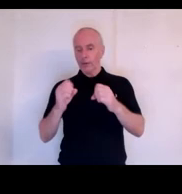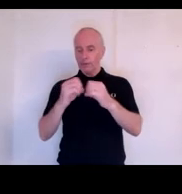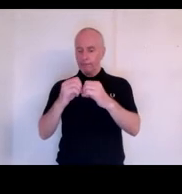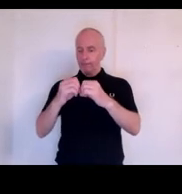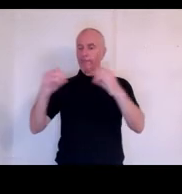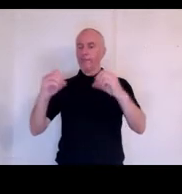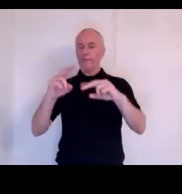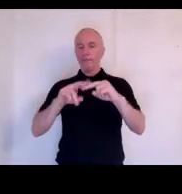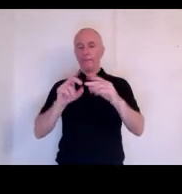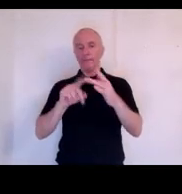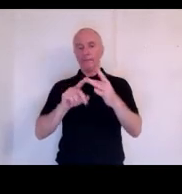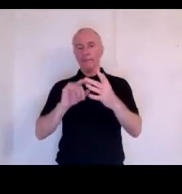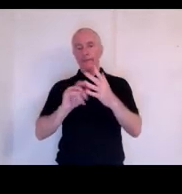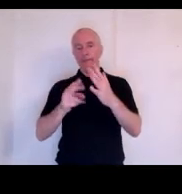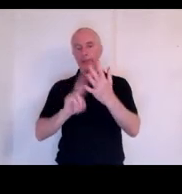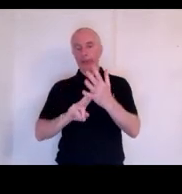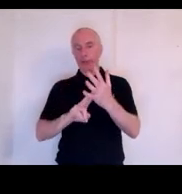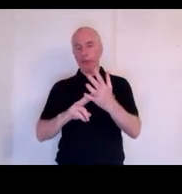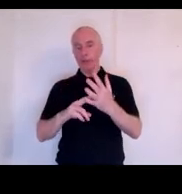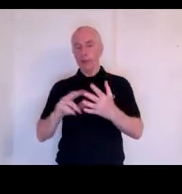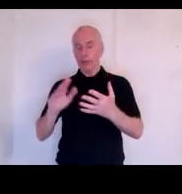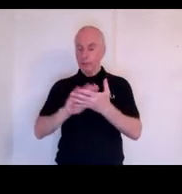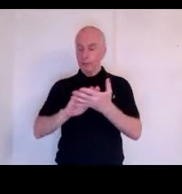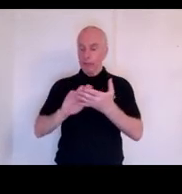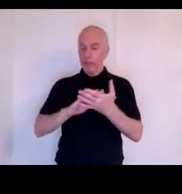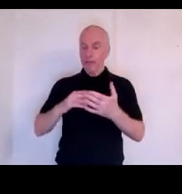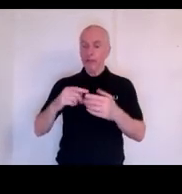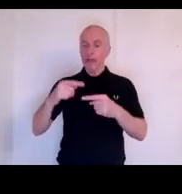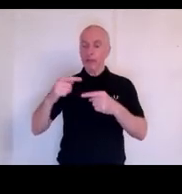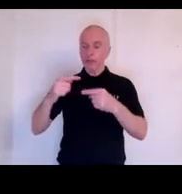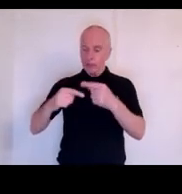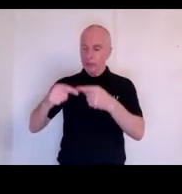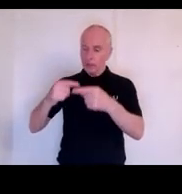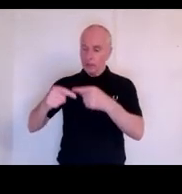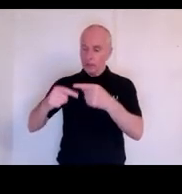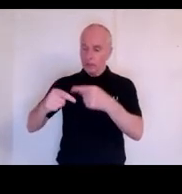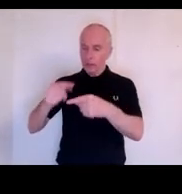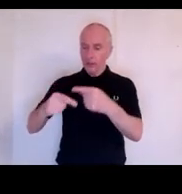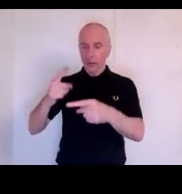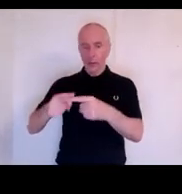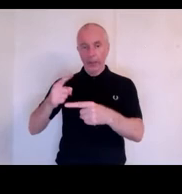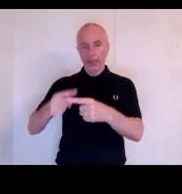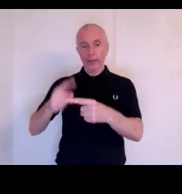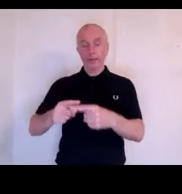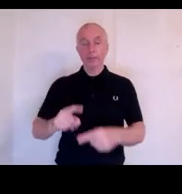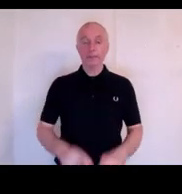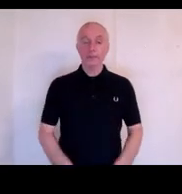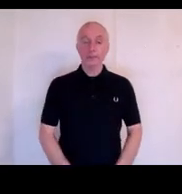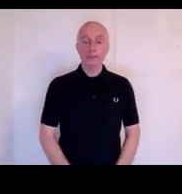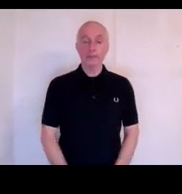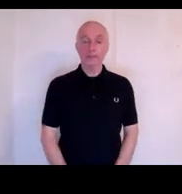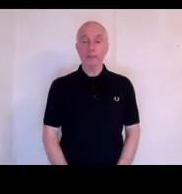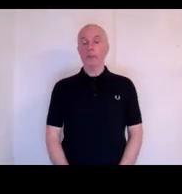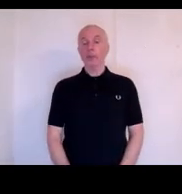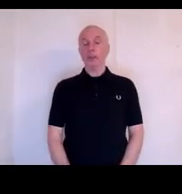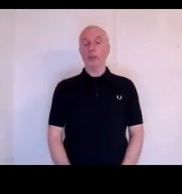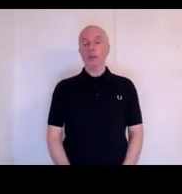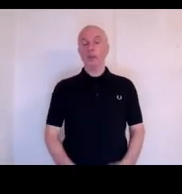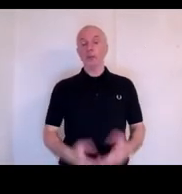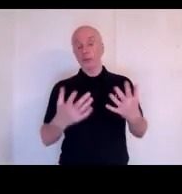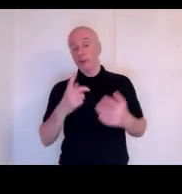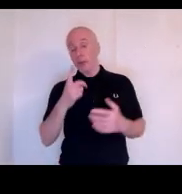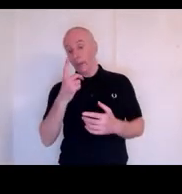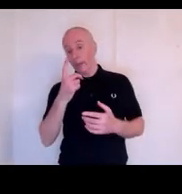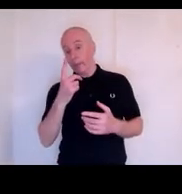happened before. And therefore, the rate of our nuclear reaction is increasing. And we are potentially